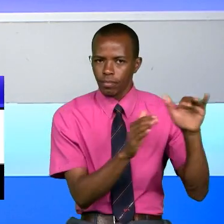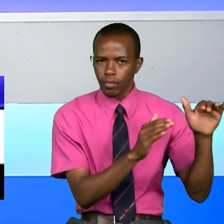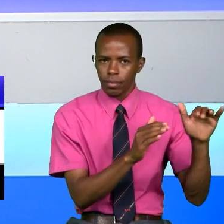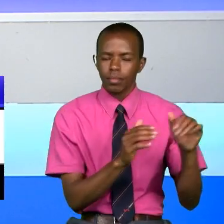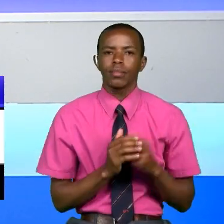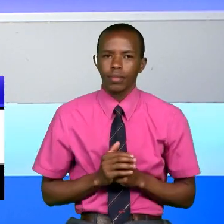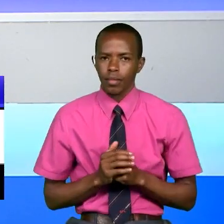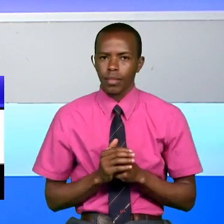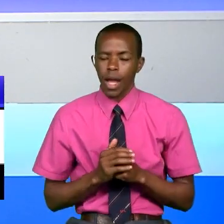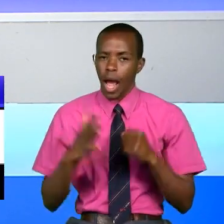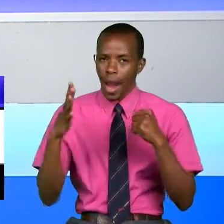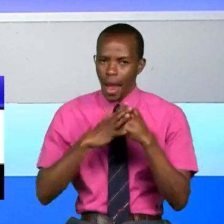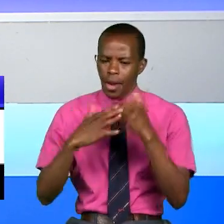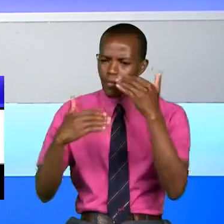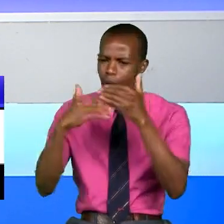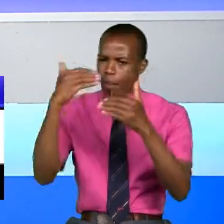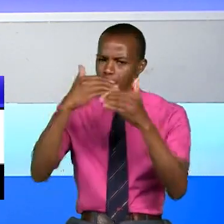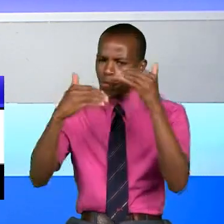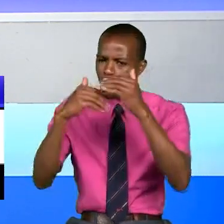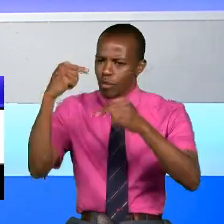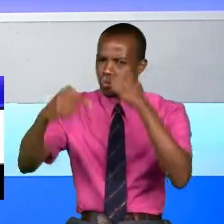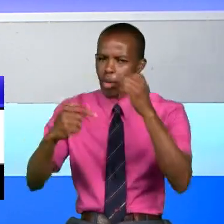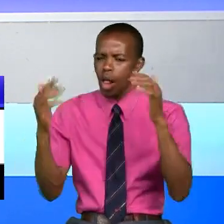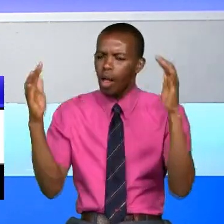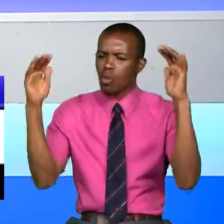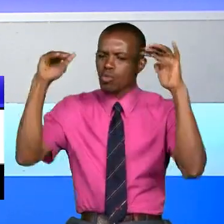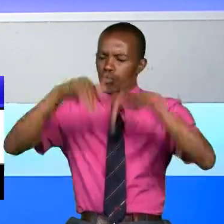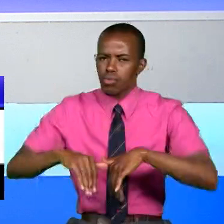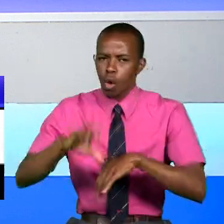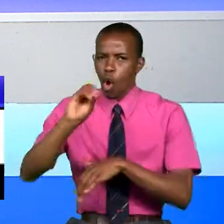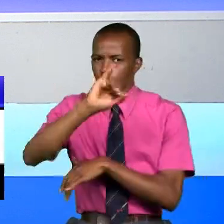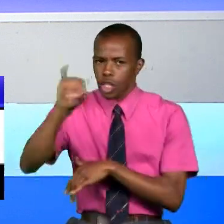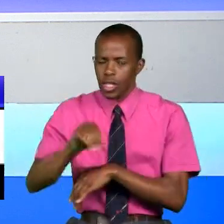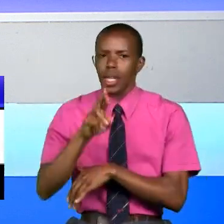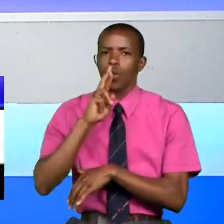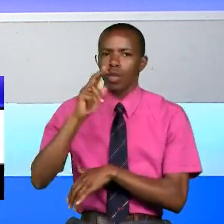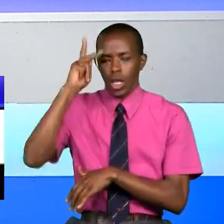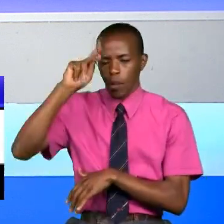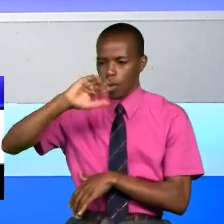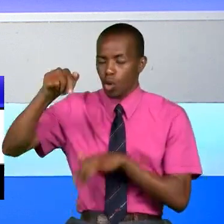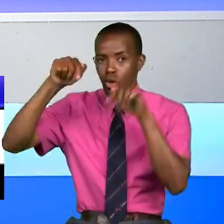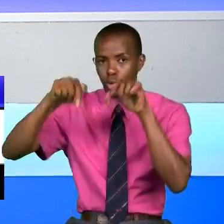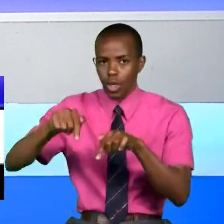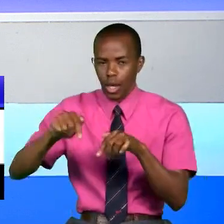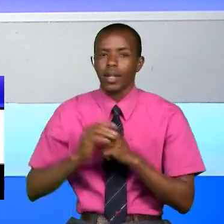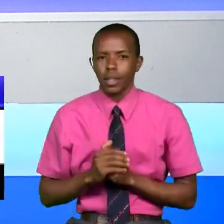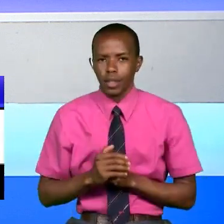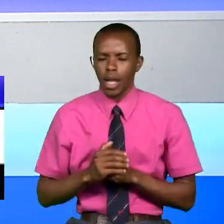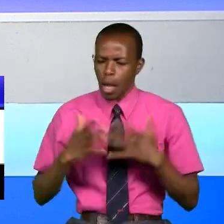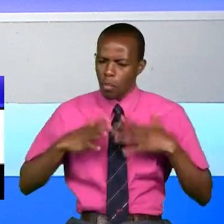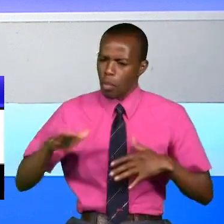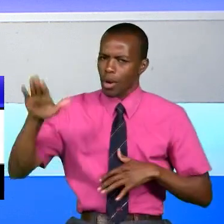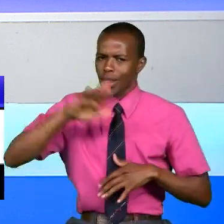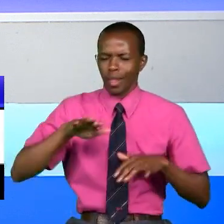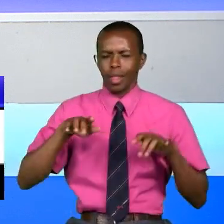A 9-story residential building under construction collapsed at OJ area of Ruiru in Kiambu County earlier today, sending residents of